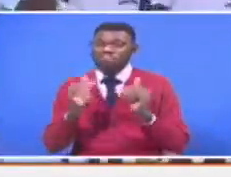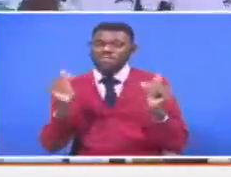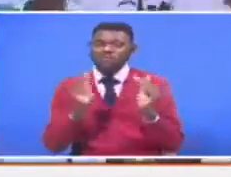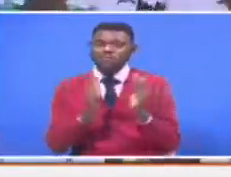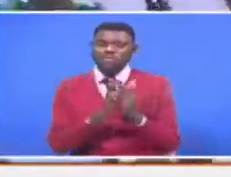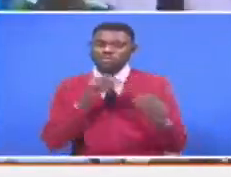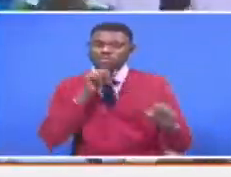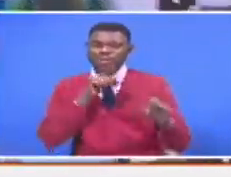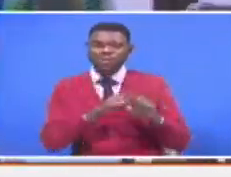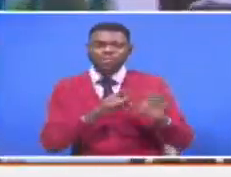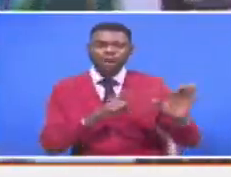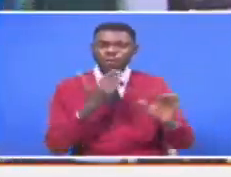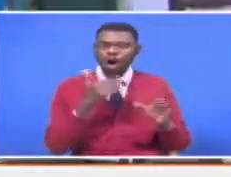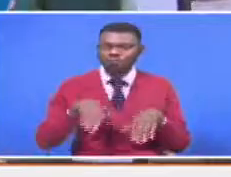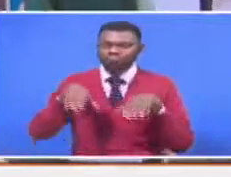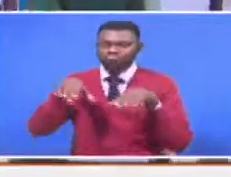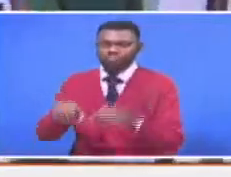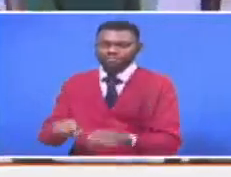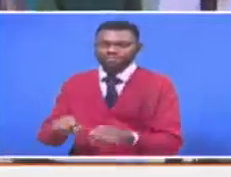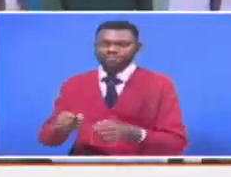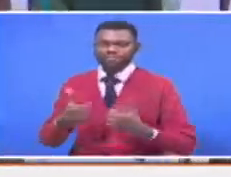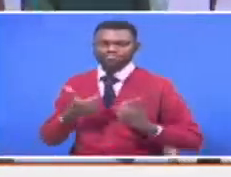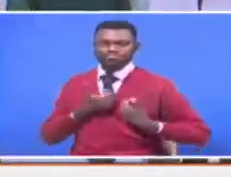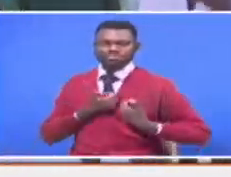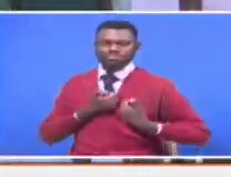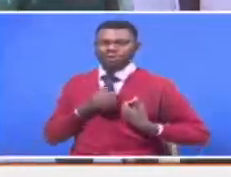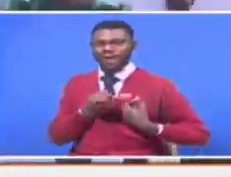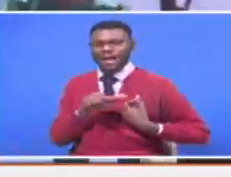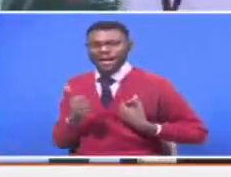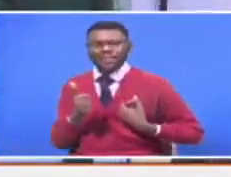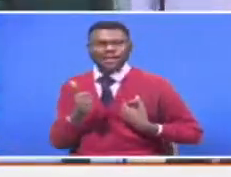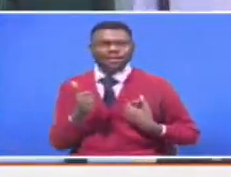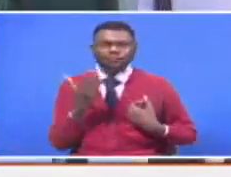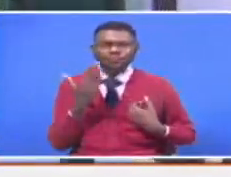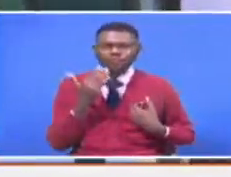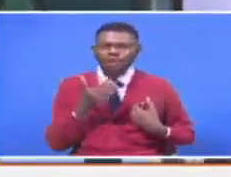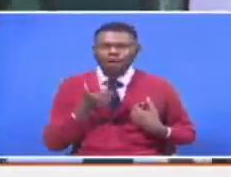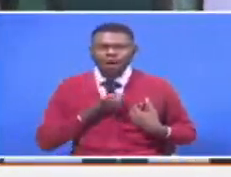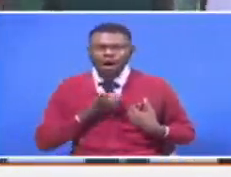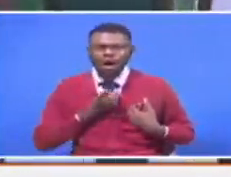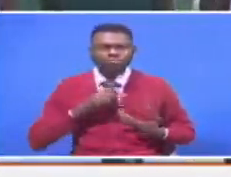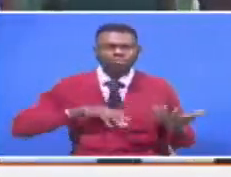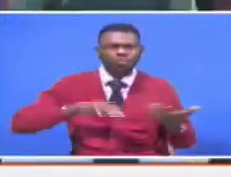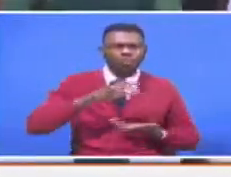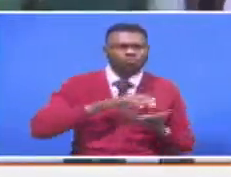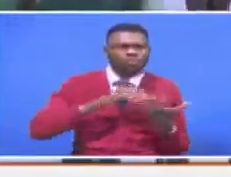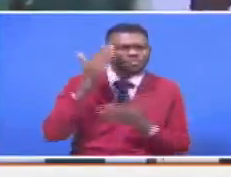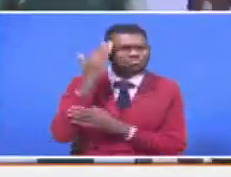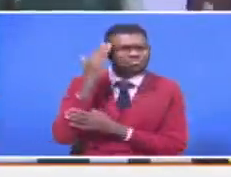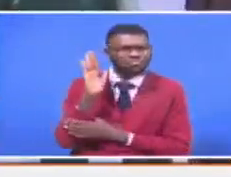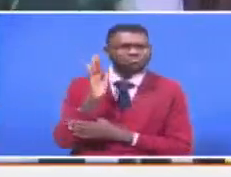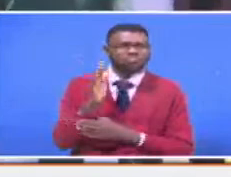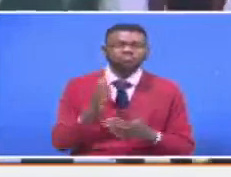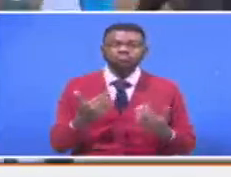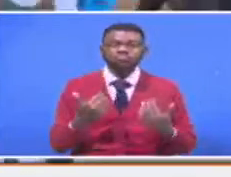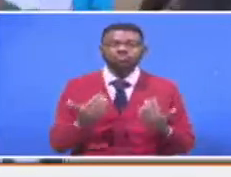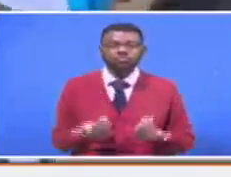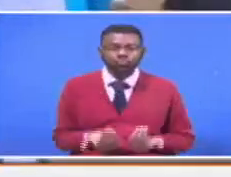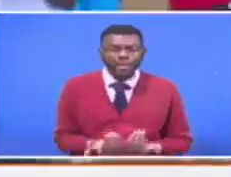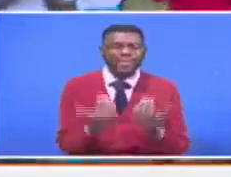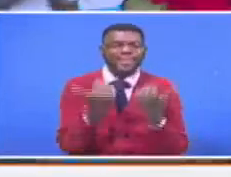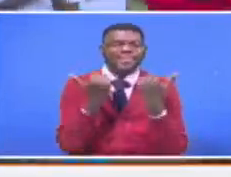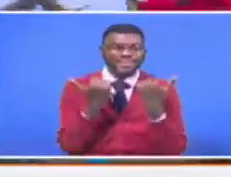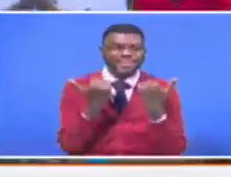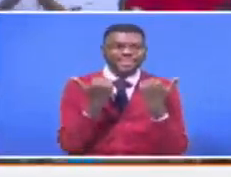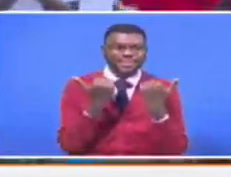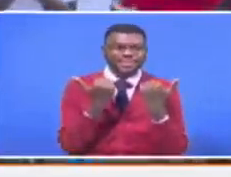for taking the other's girlfriend in his early 20s following a mistaken identity. Twins Link Foundation Secretary General